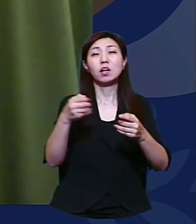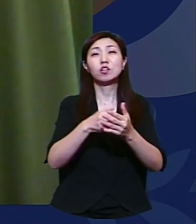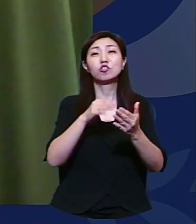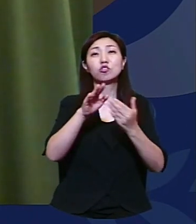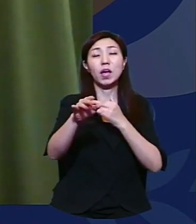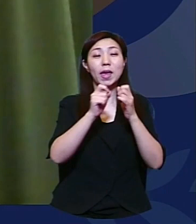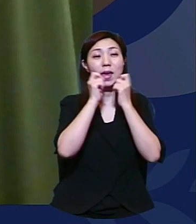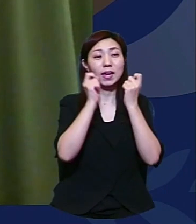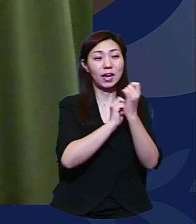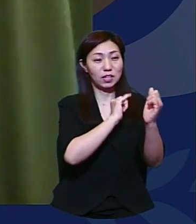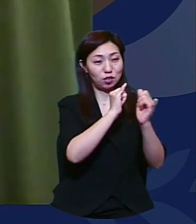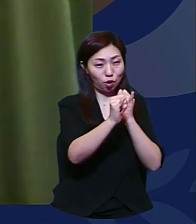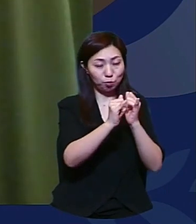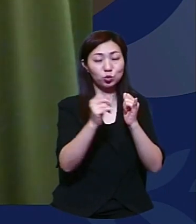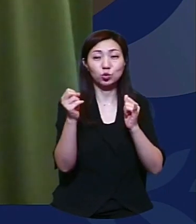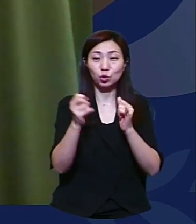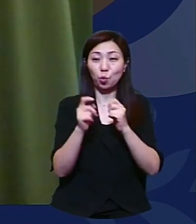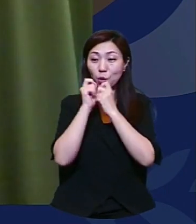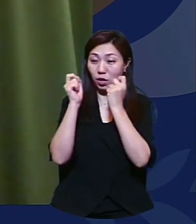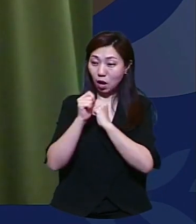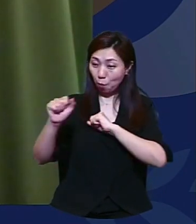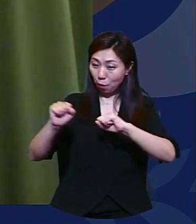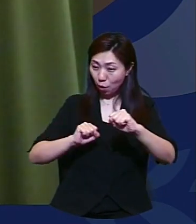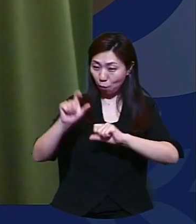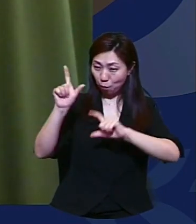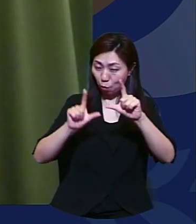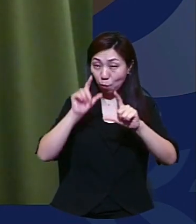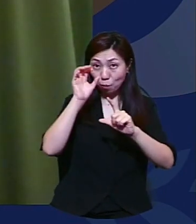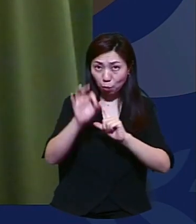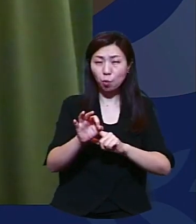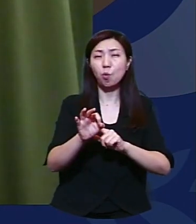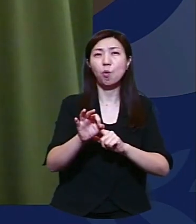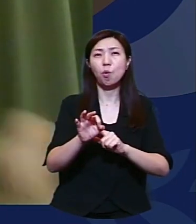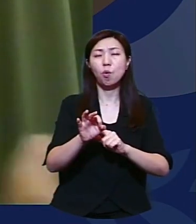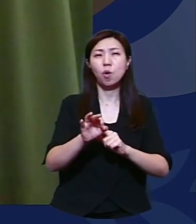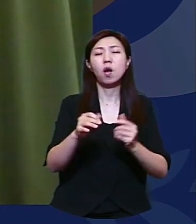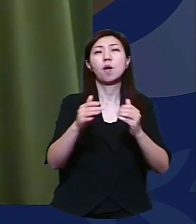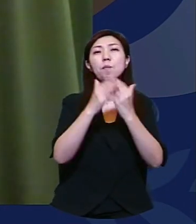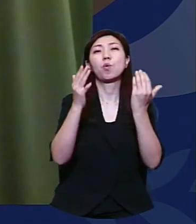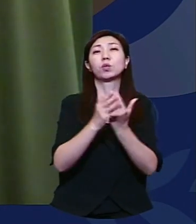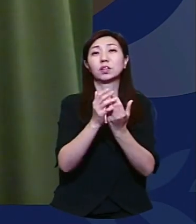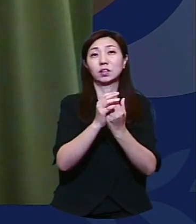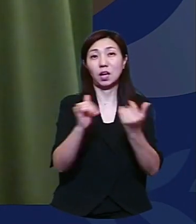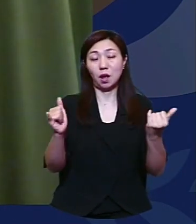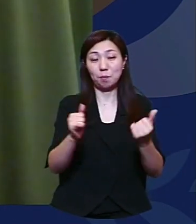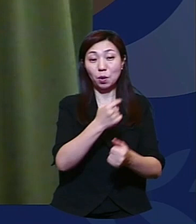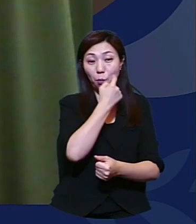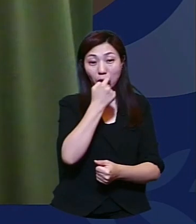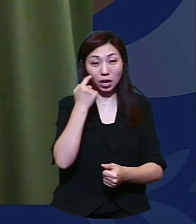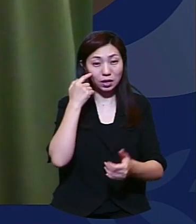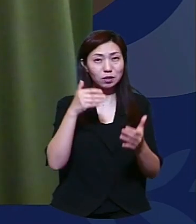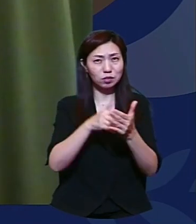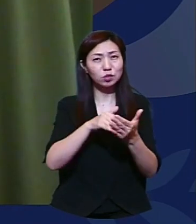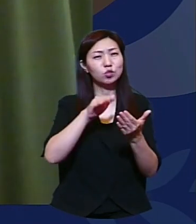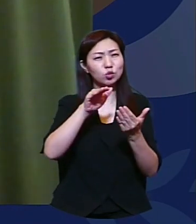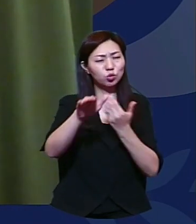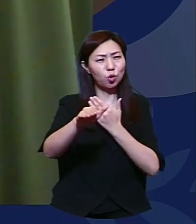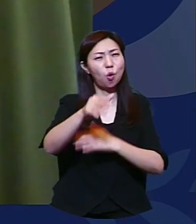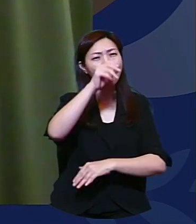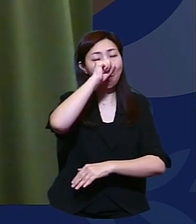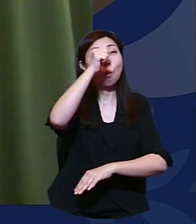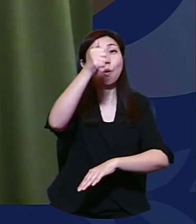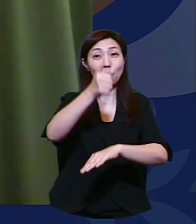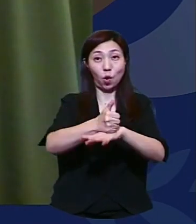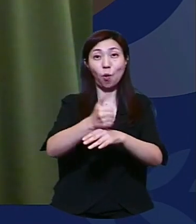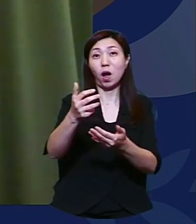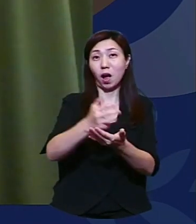they get to see part of that as well, which I think is incredibly exciting. I mean, we are in the business of fostering greater collaboration and